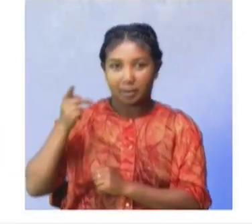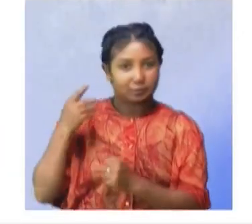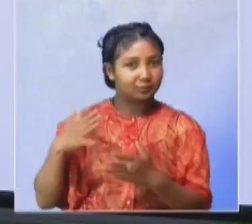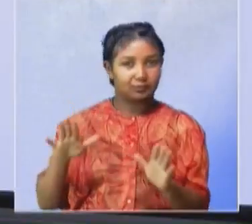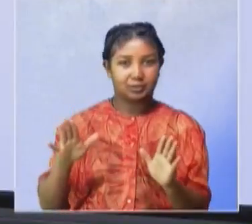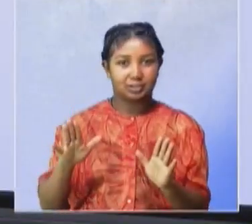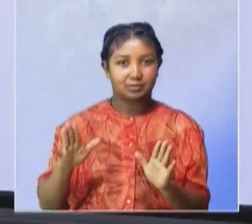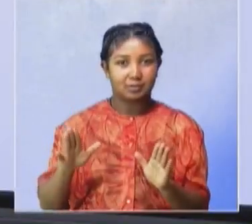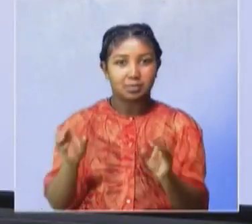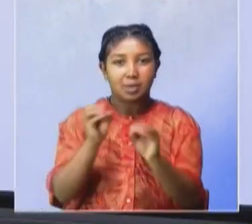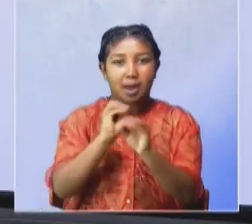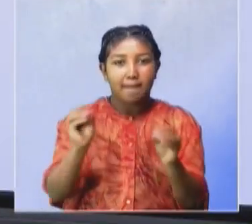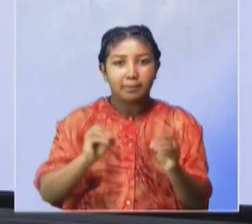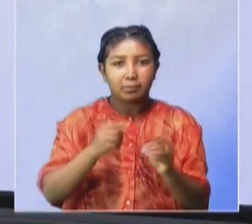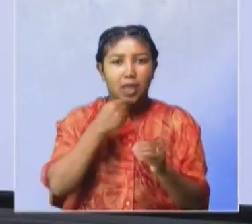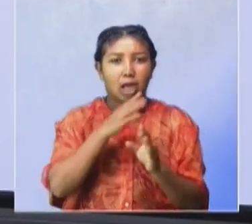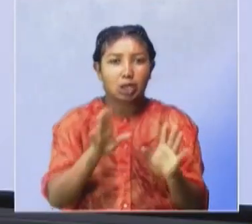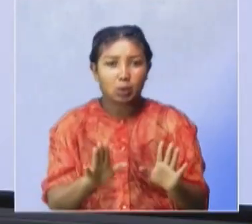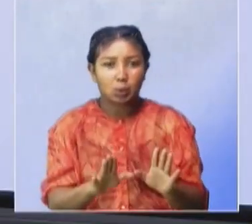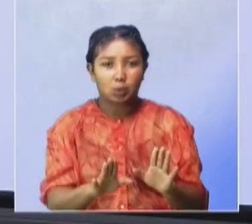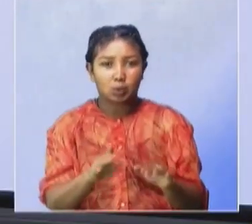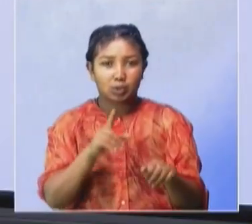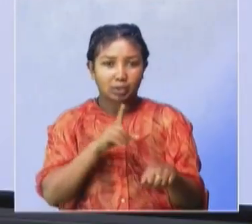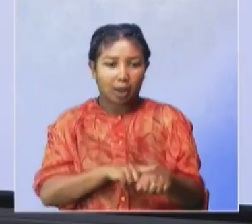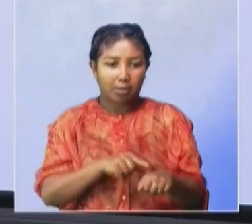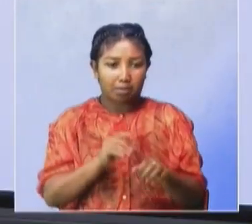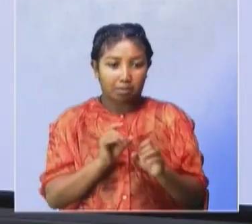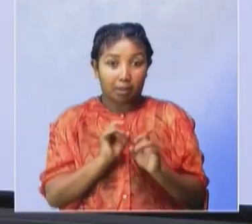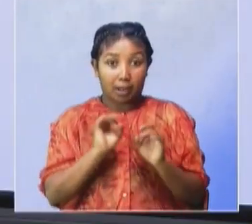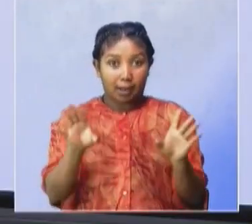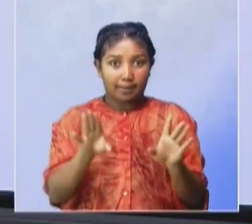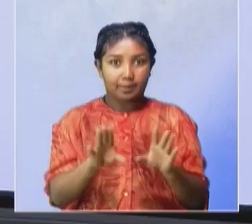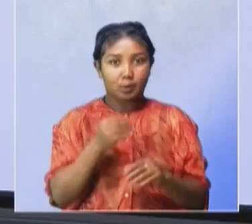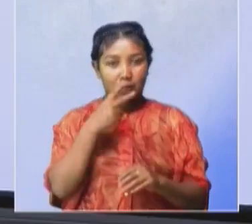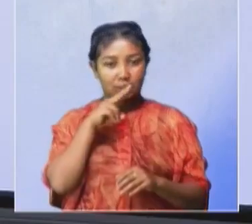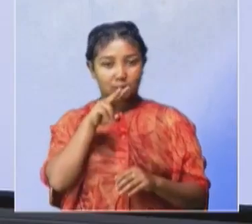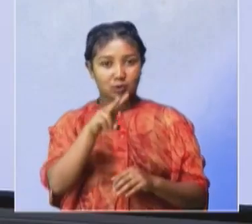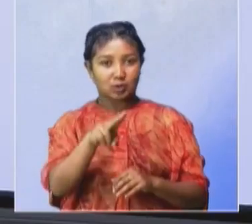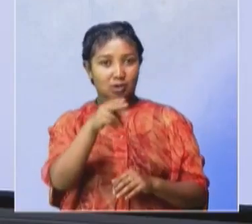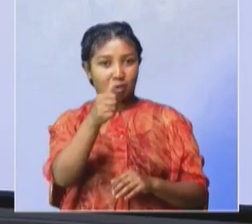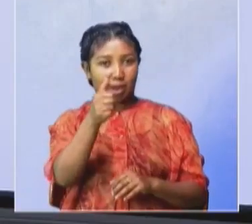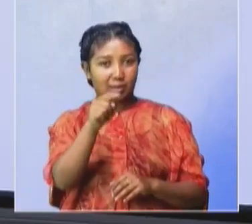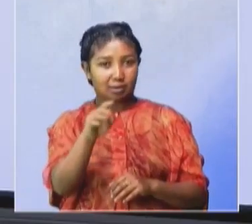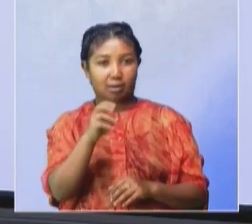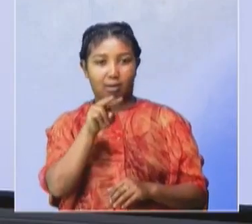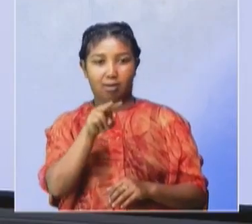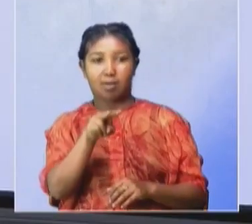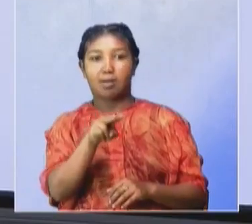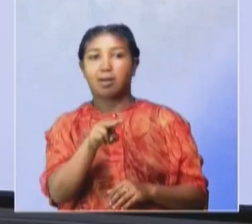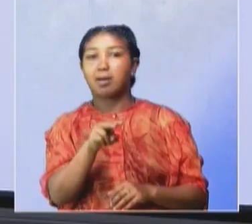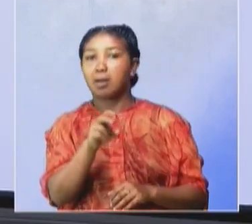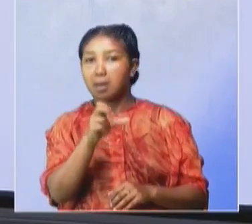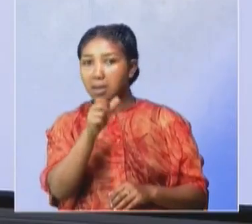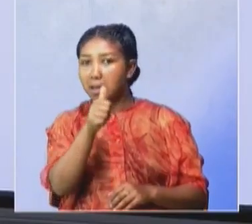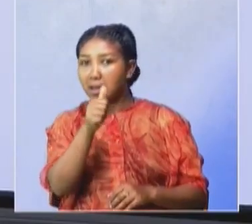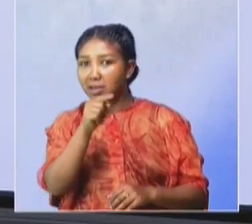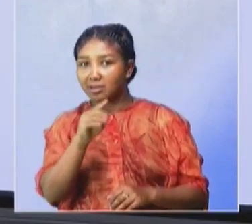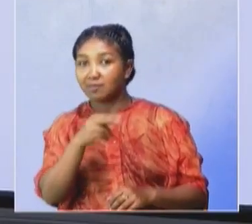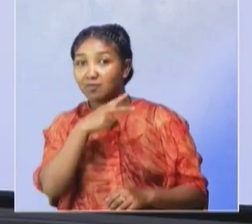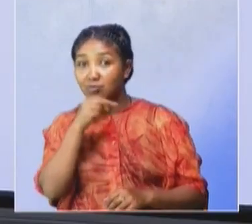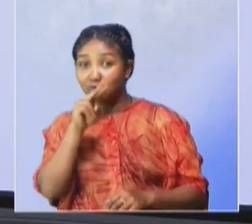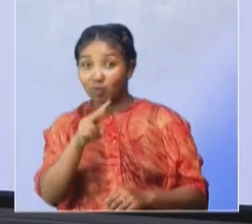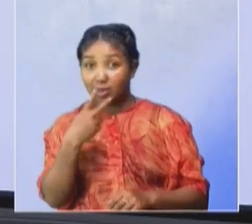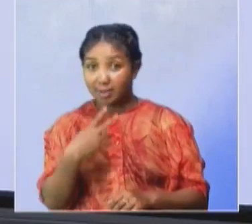Even without telling you a specific time, when you see ate or this verb